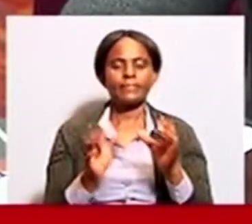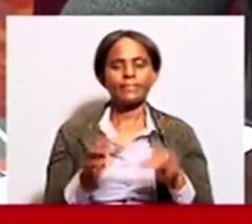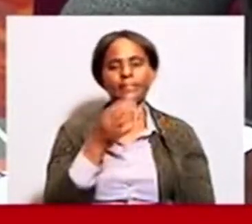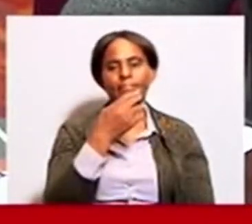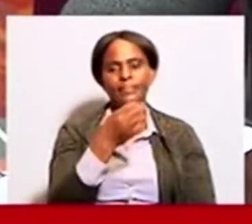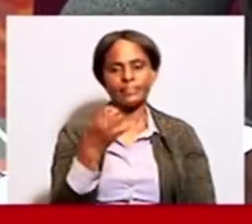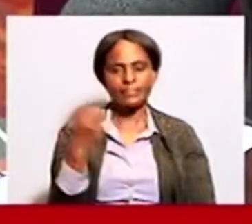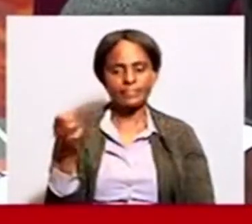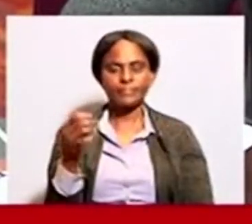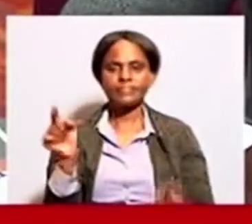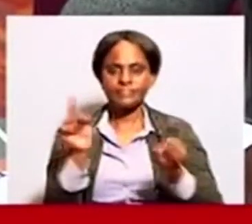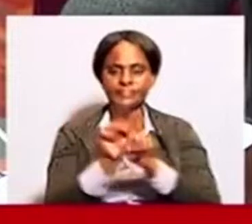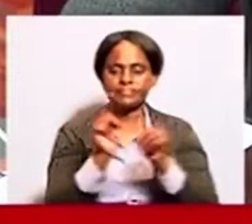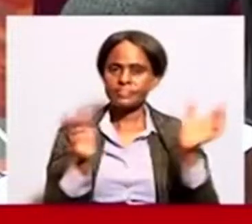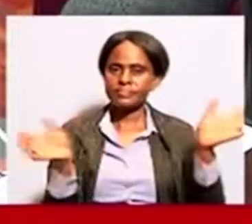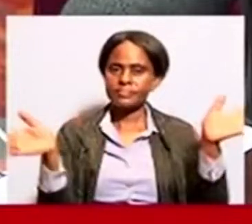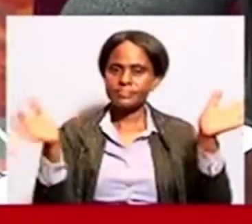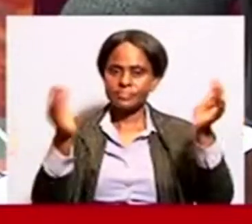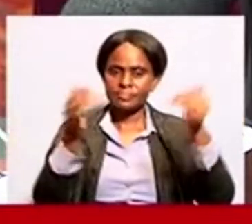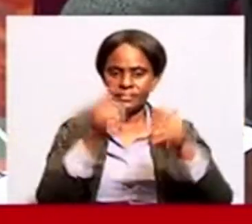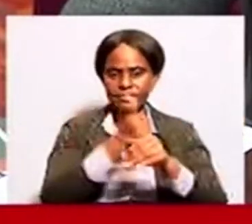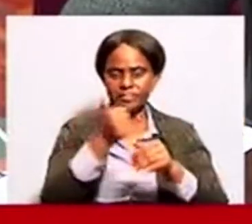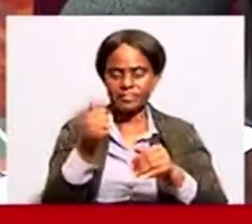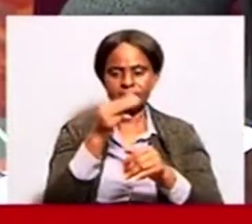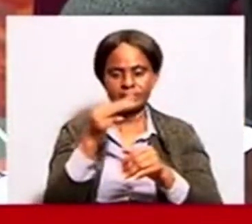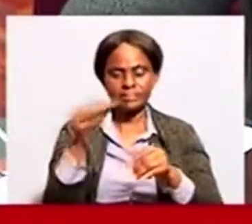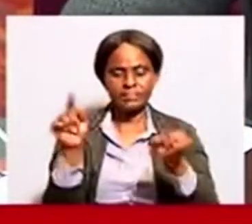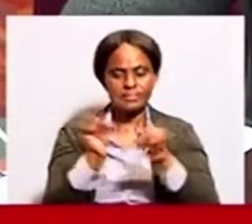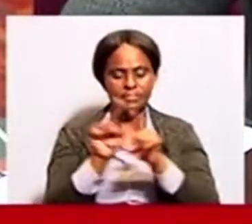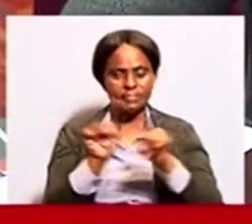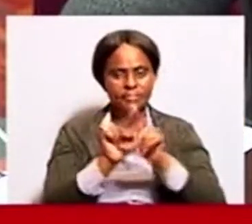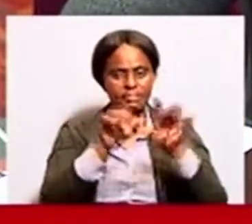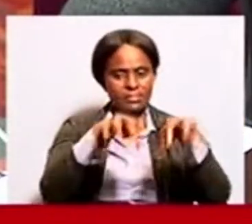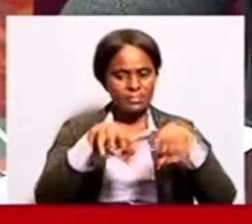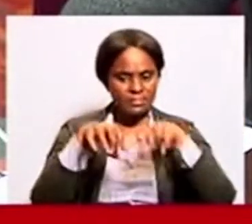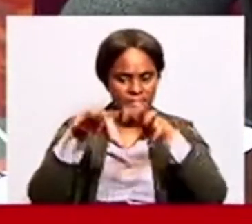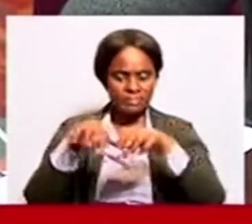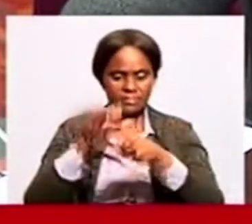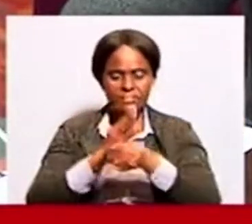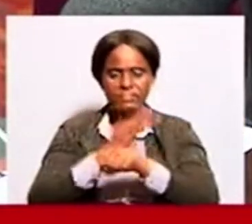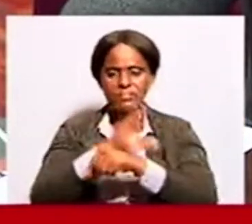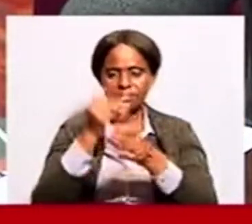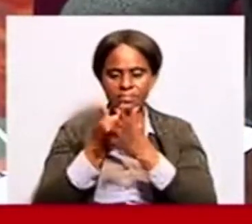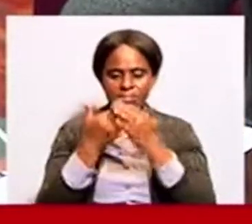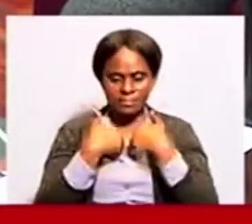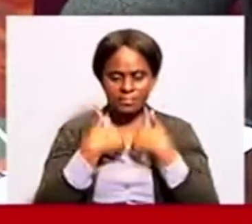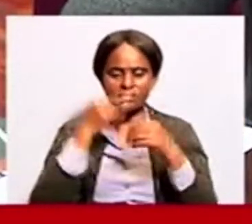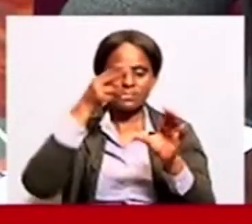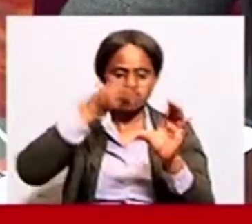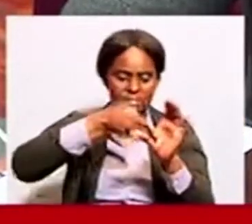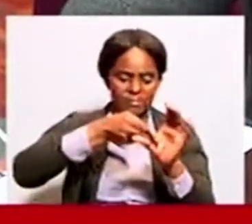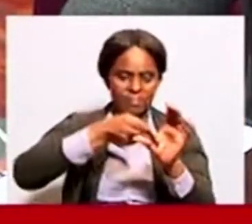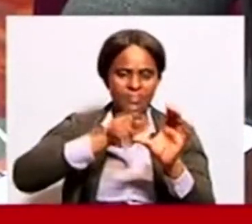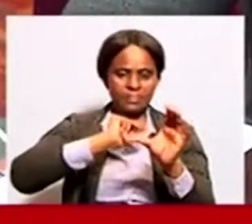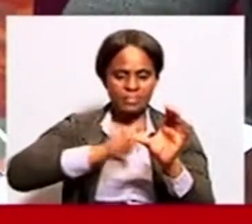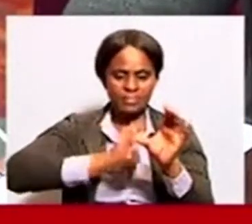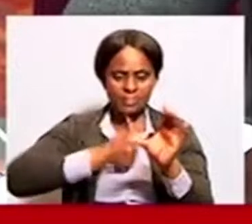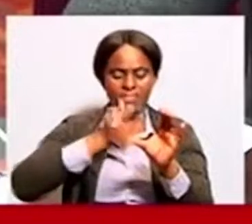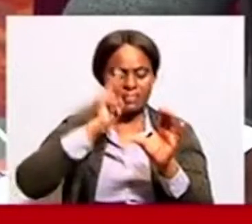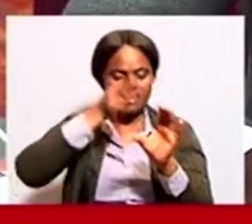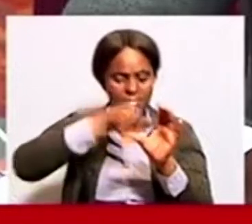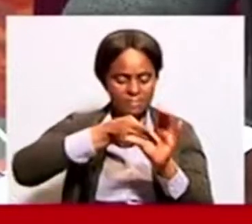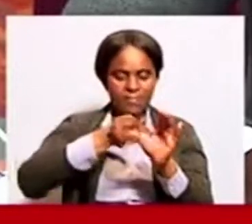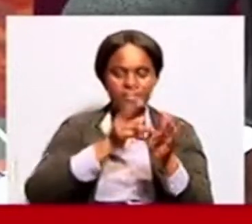equipment to mobilize other materials like gravel. So once you have fuel, then we are able to mobilize